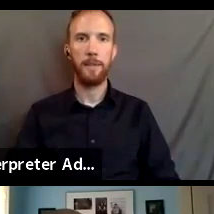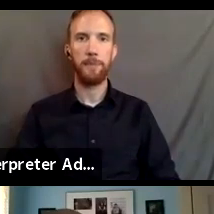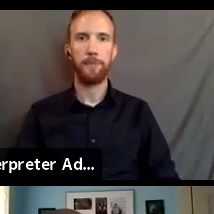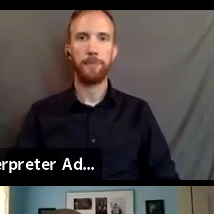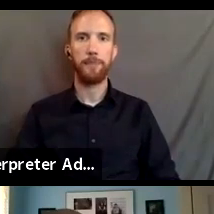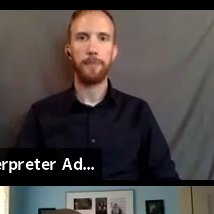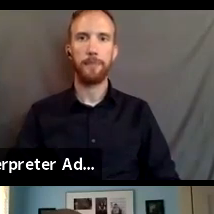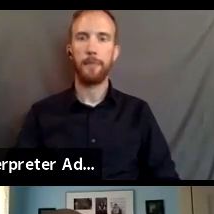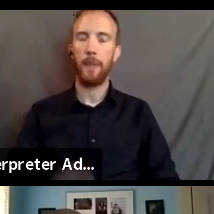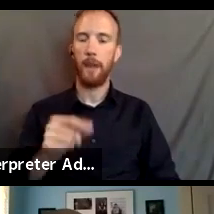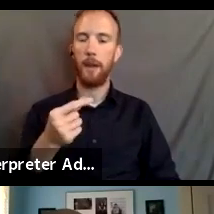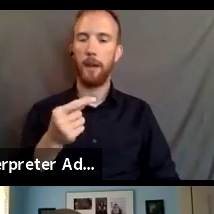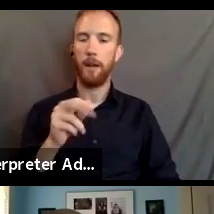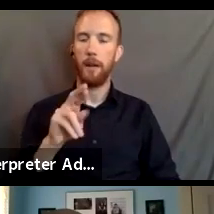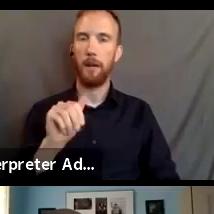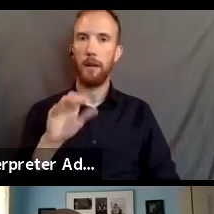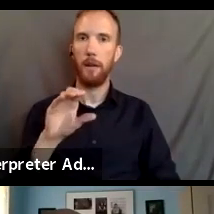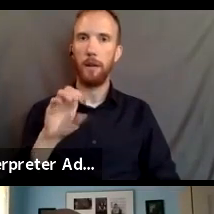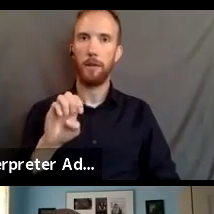grace chan